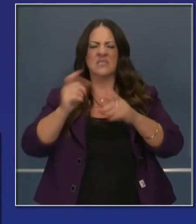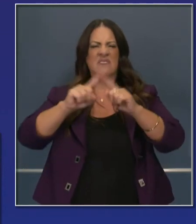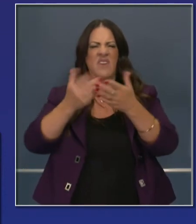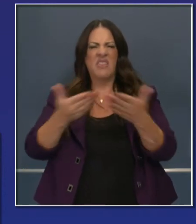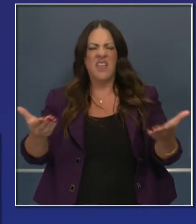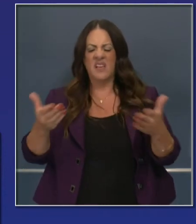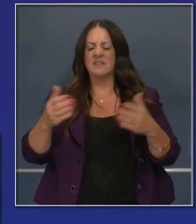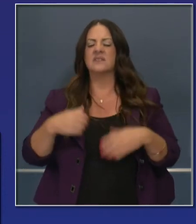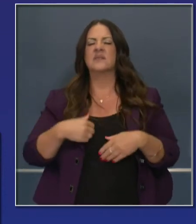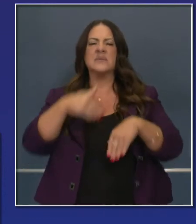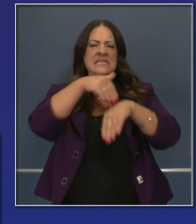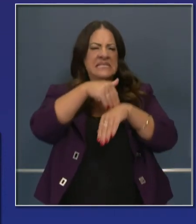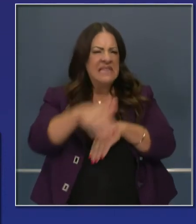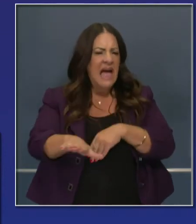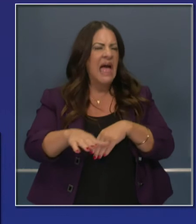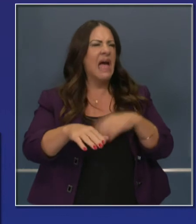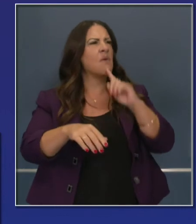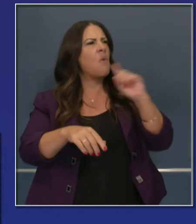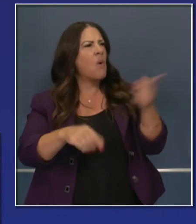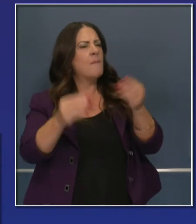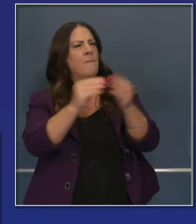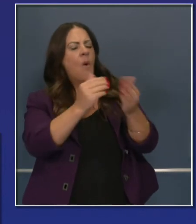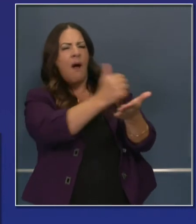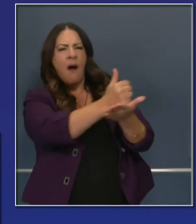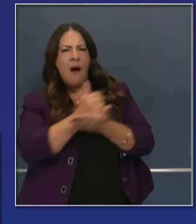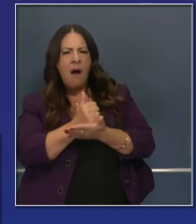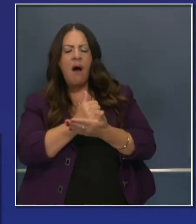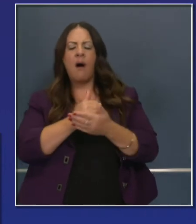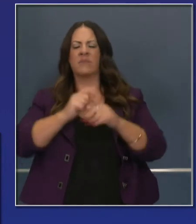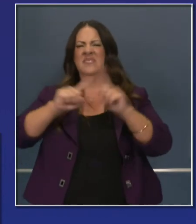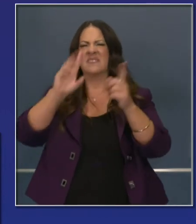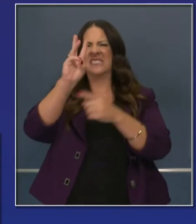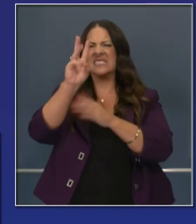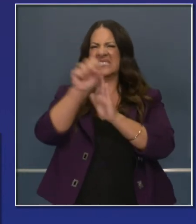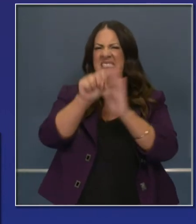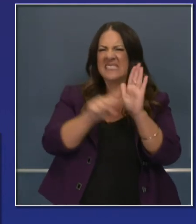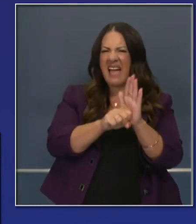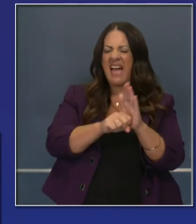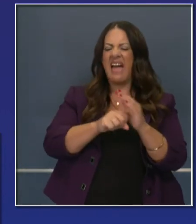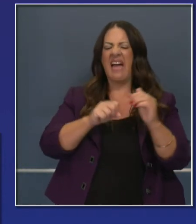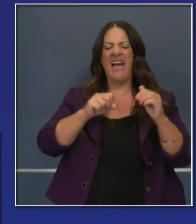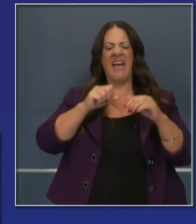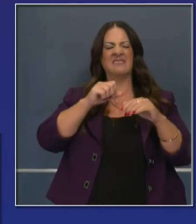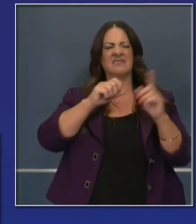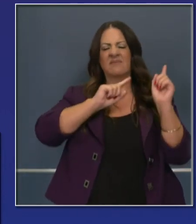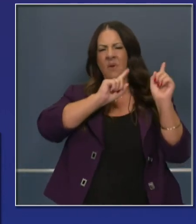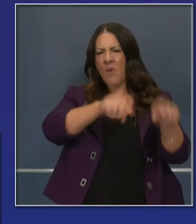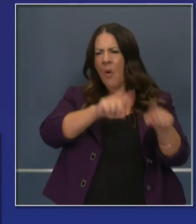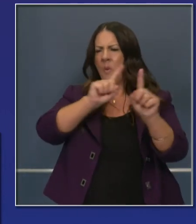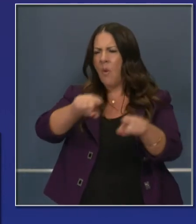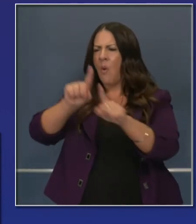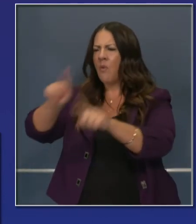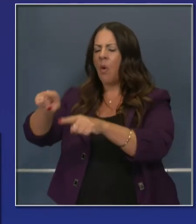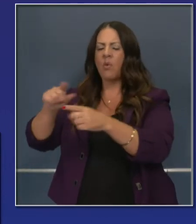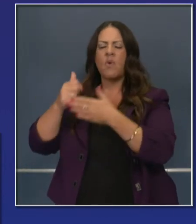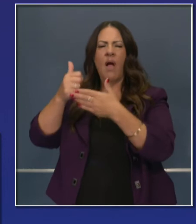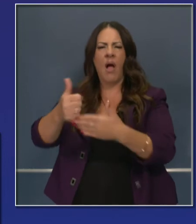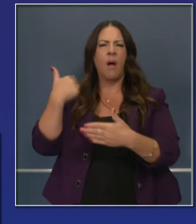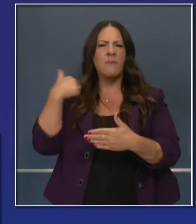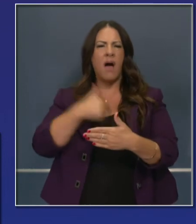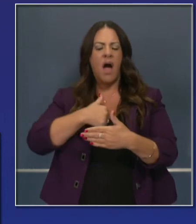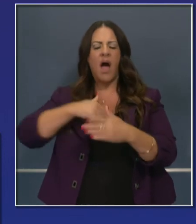additional resources above and beyond the resources we have from 6 different states. But we are,